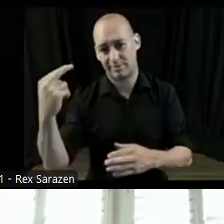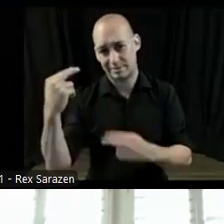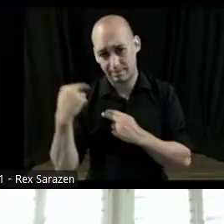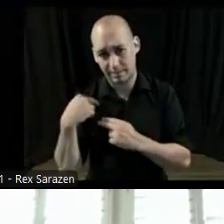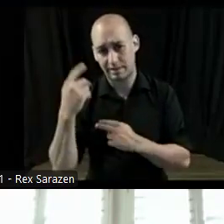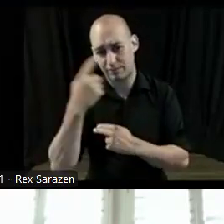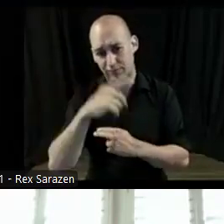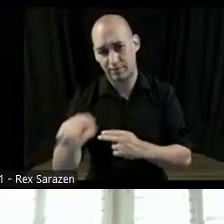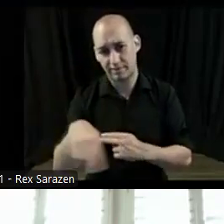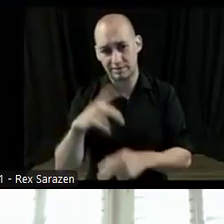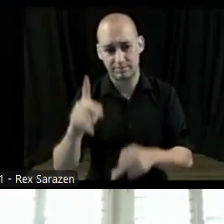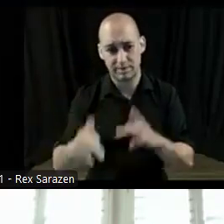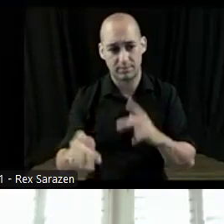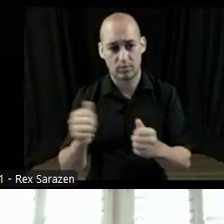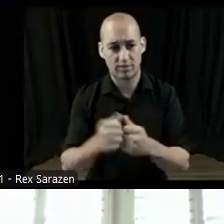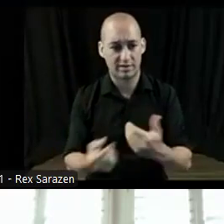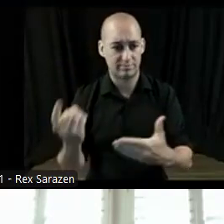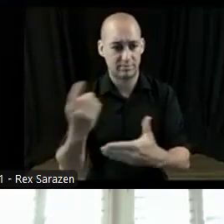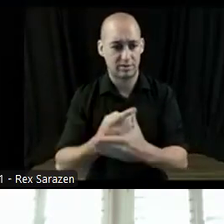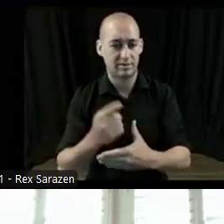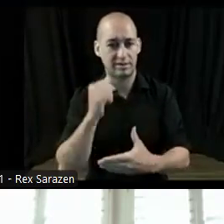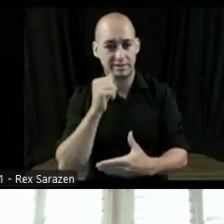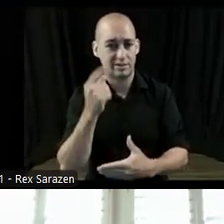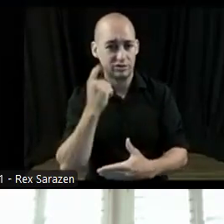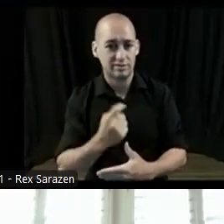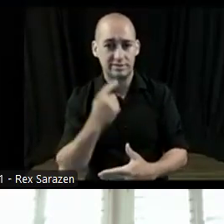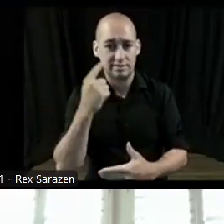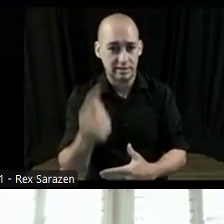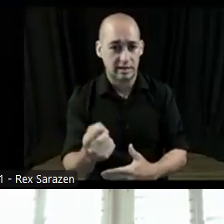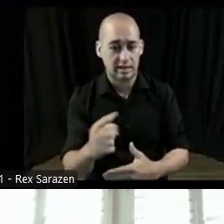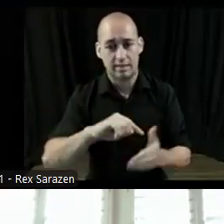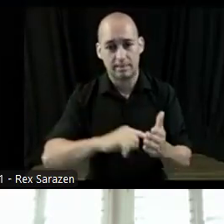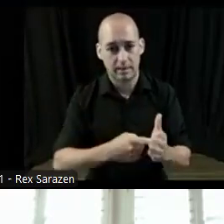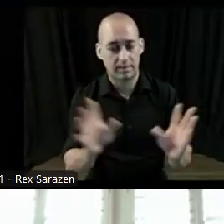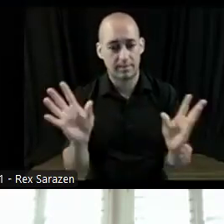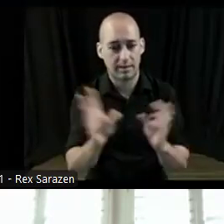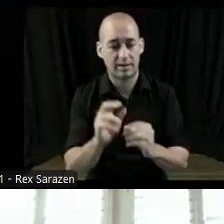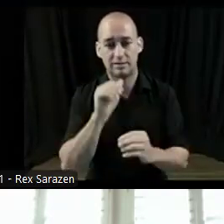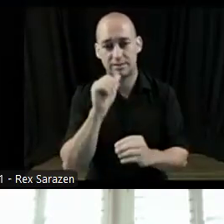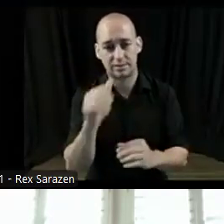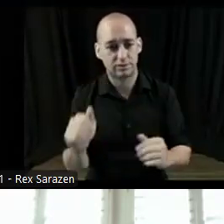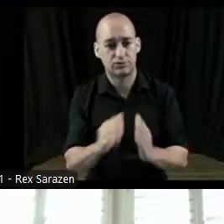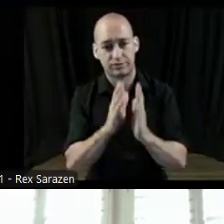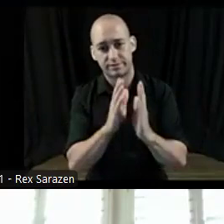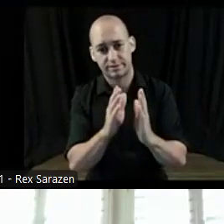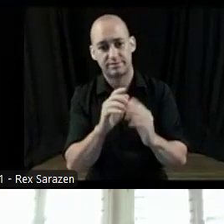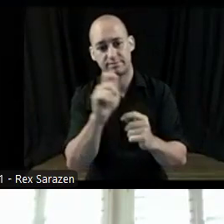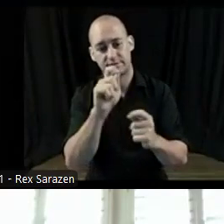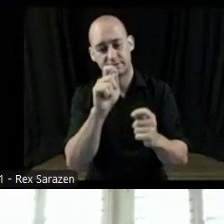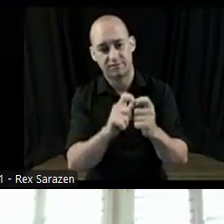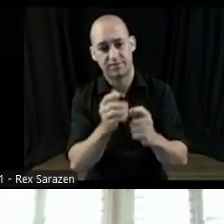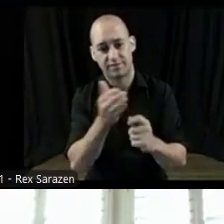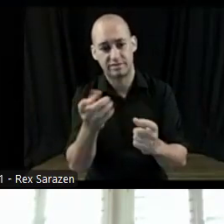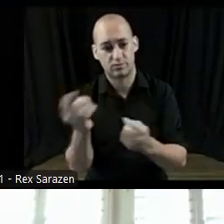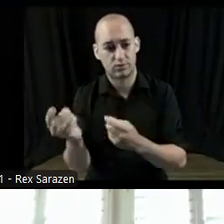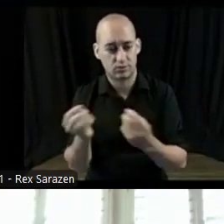disabilities. I don't want us just to say it at the beginning of the meeting and don't address it into specific things that we do. I'm going